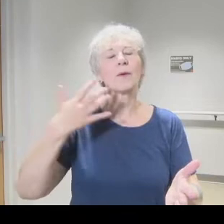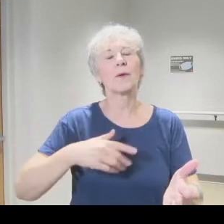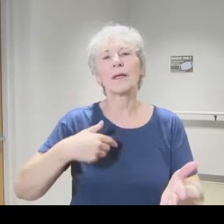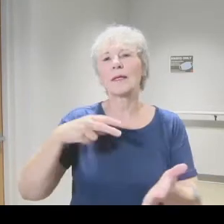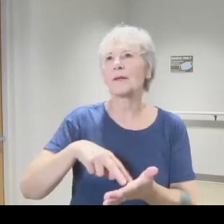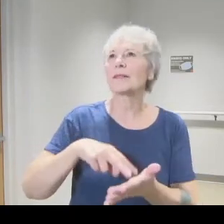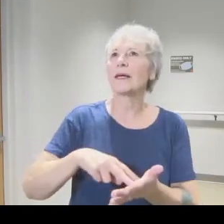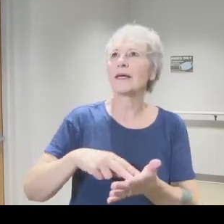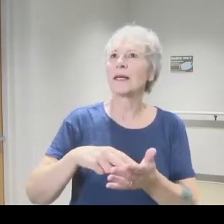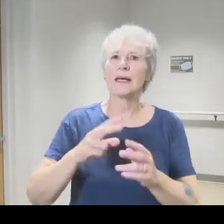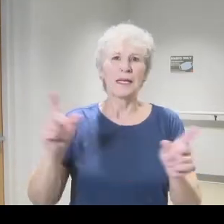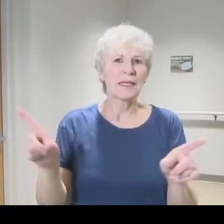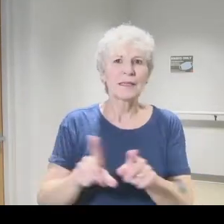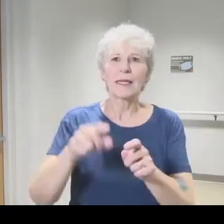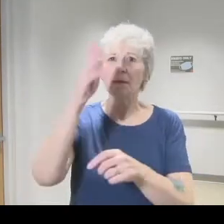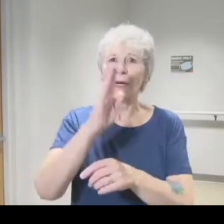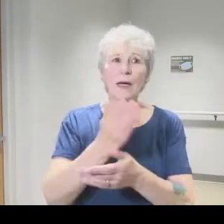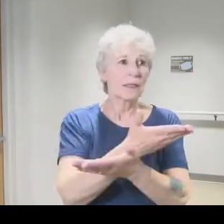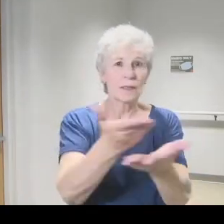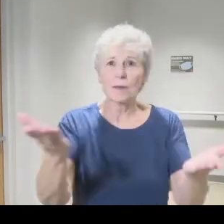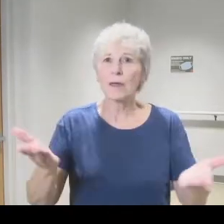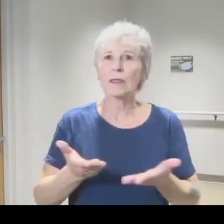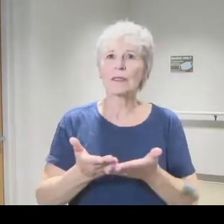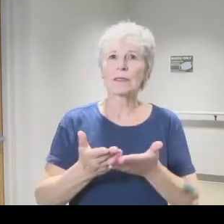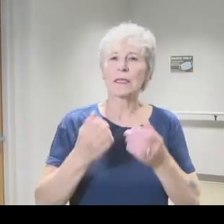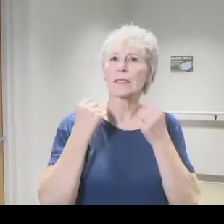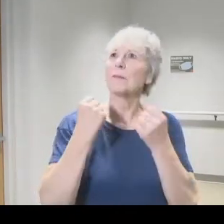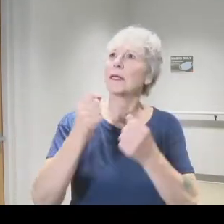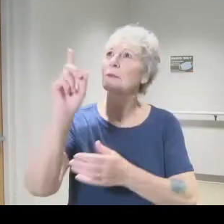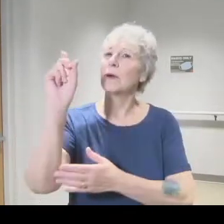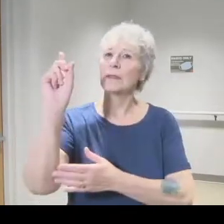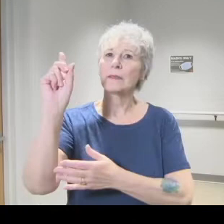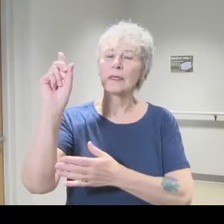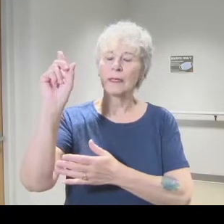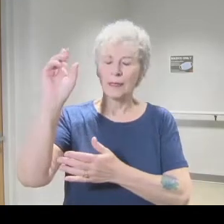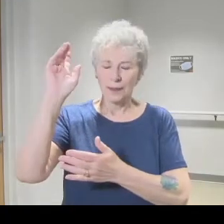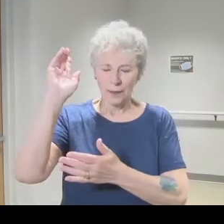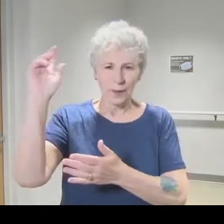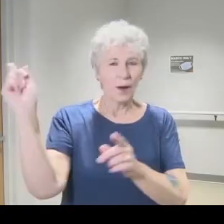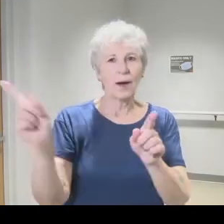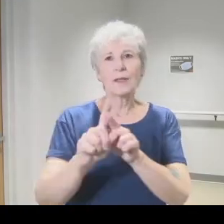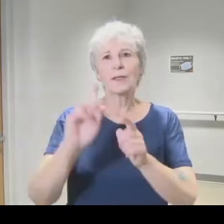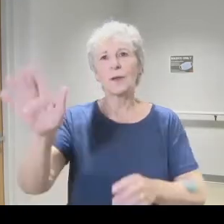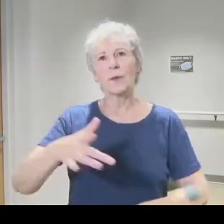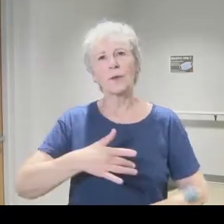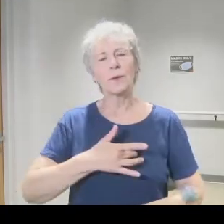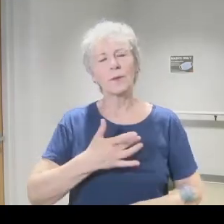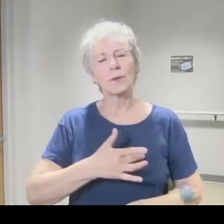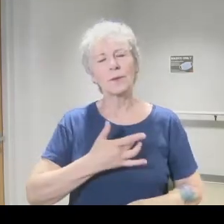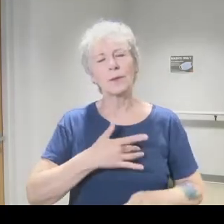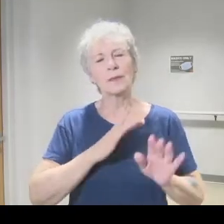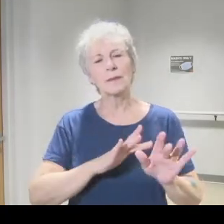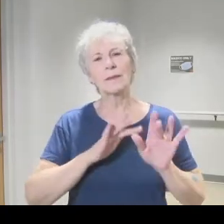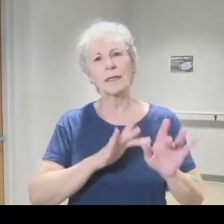that the very same God that put all these things into place, the Mighty One, is also very tenderhearted, near